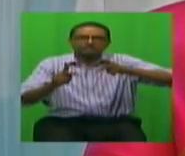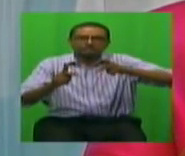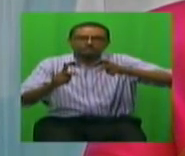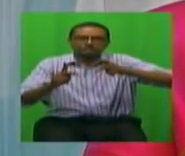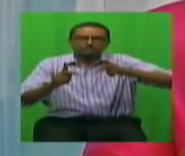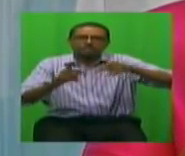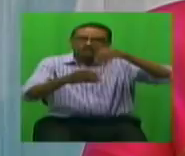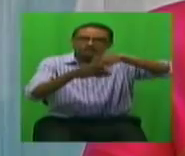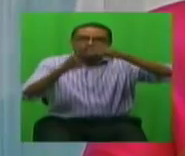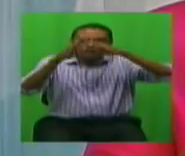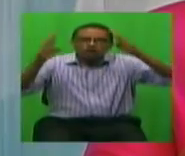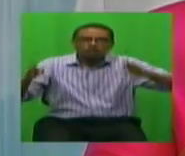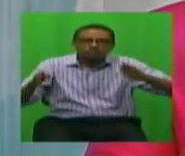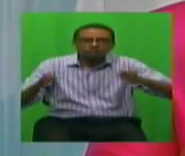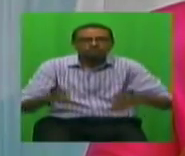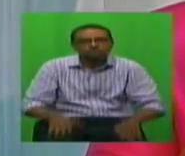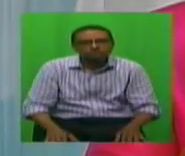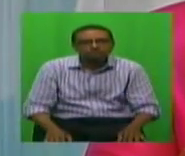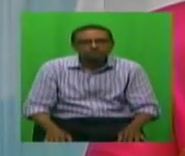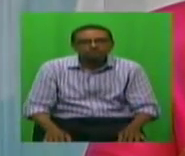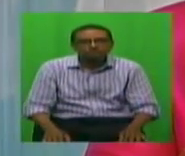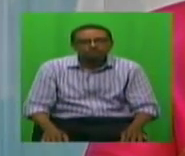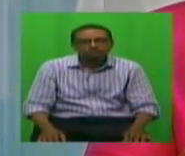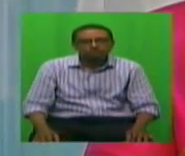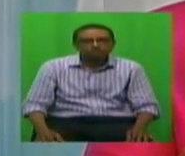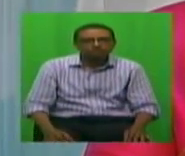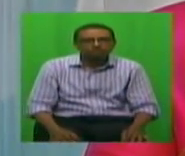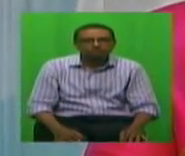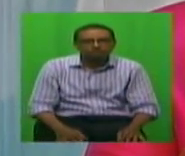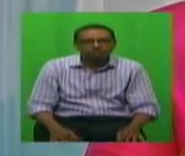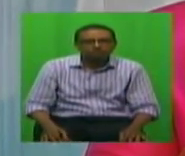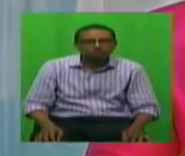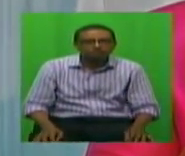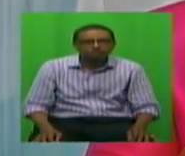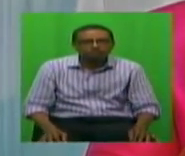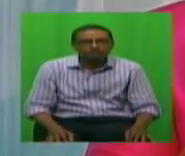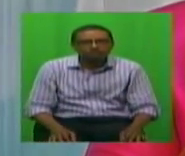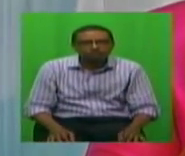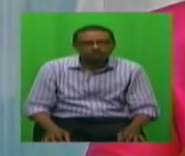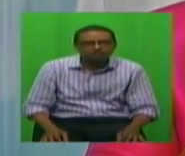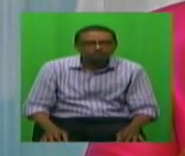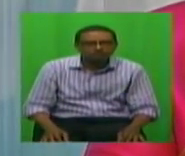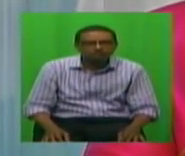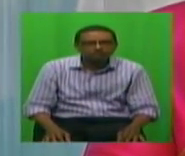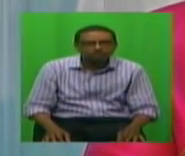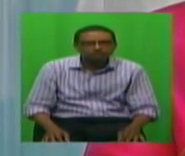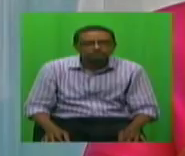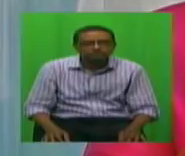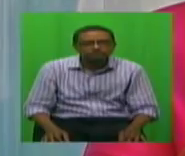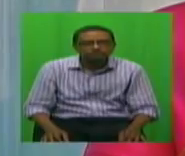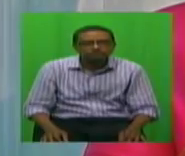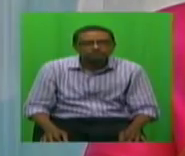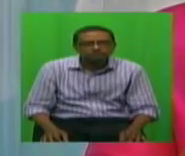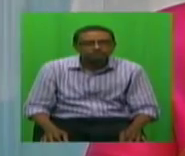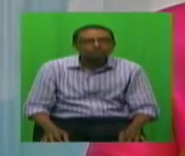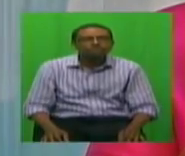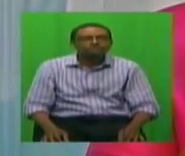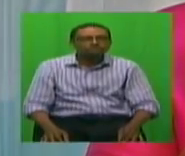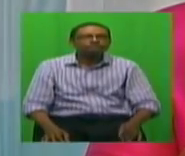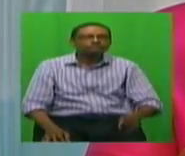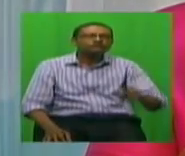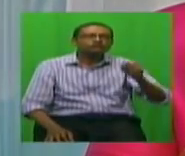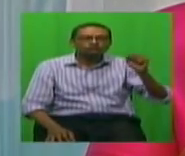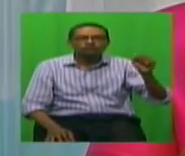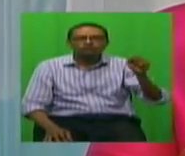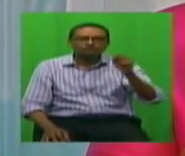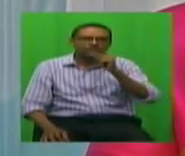for secondary level and $700 for primary level persons within the household. So those are the major grants